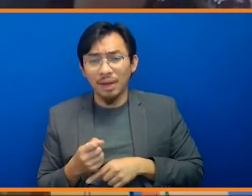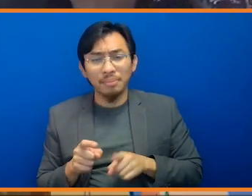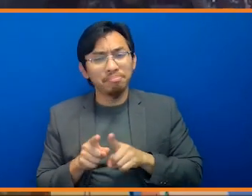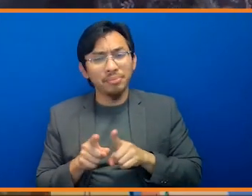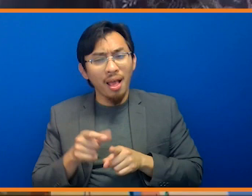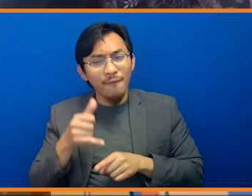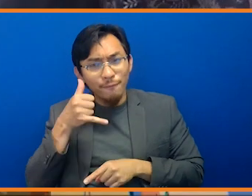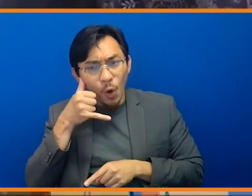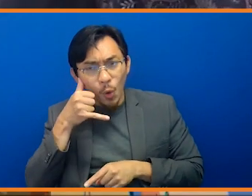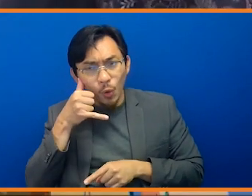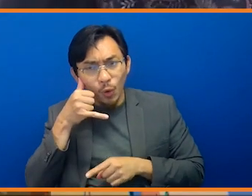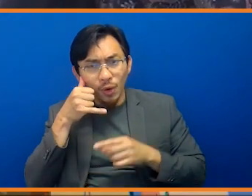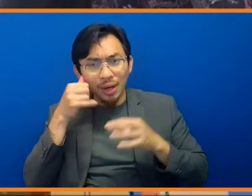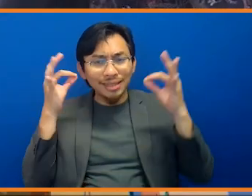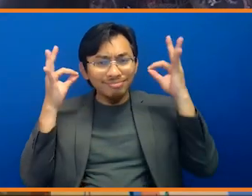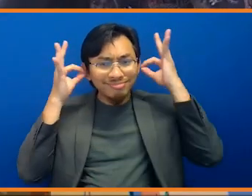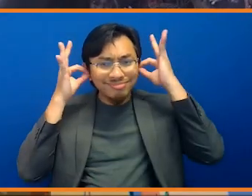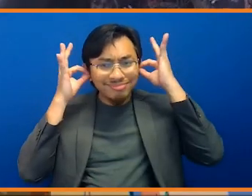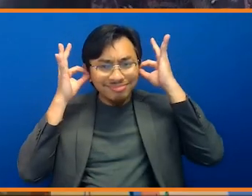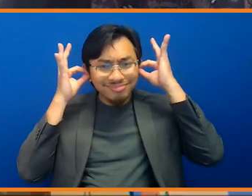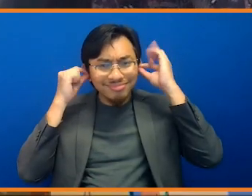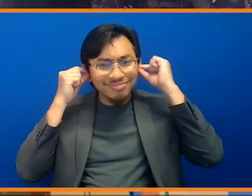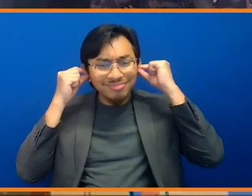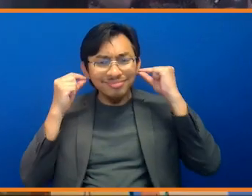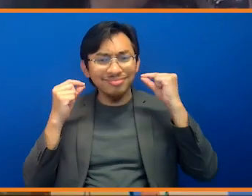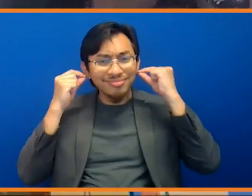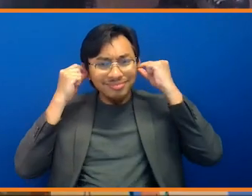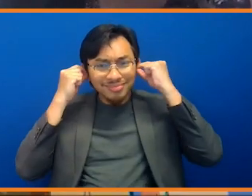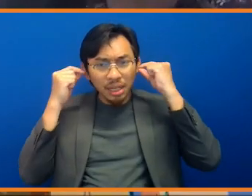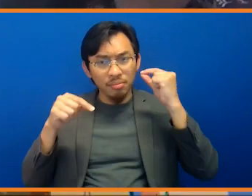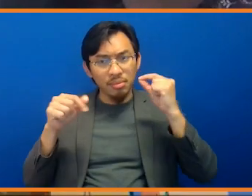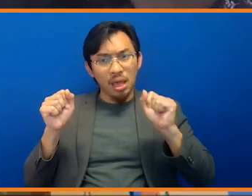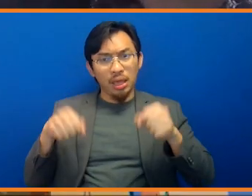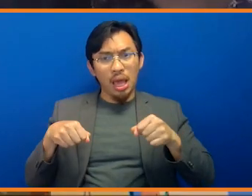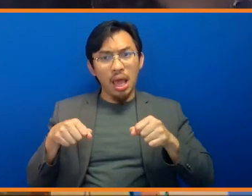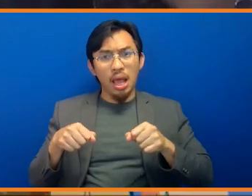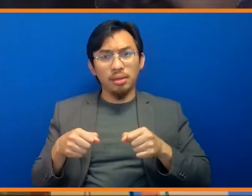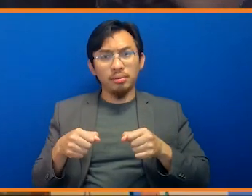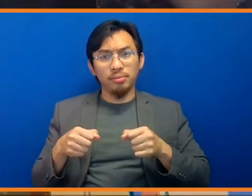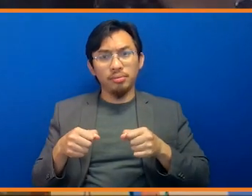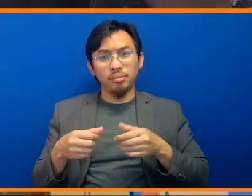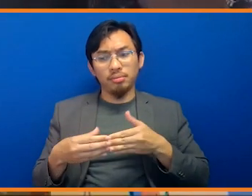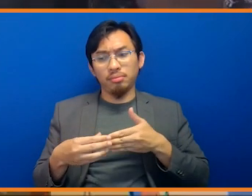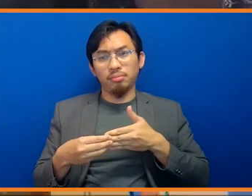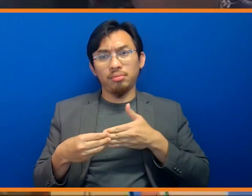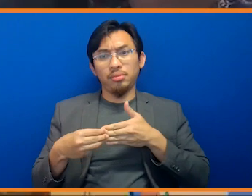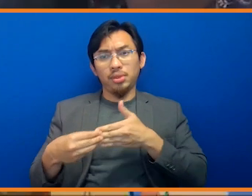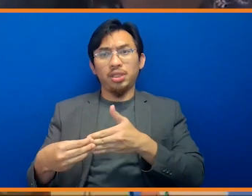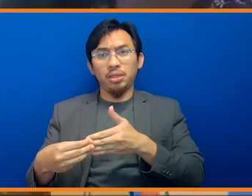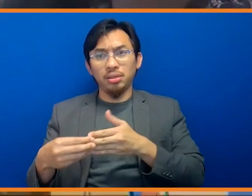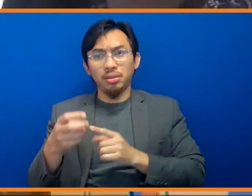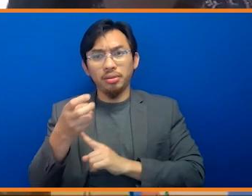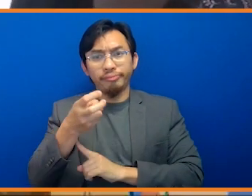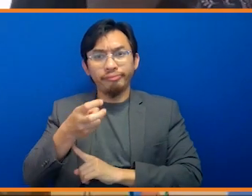the phone and also the headset that can be used as the tour guide.